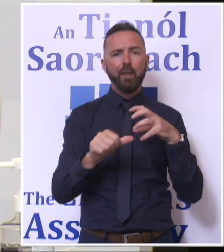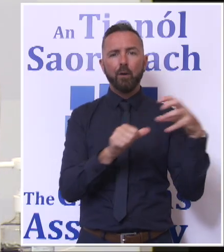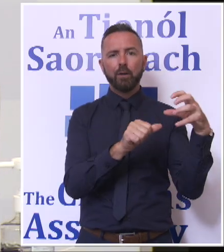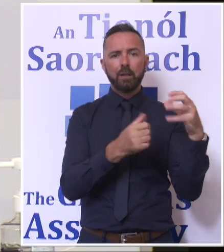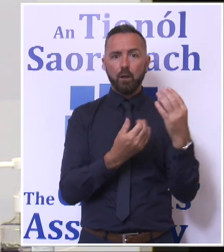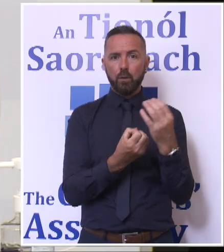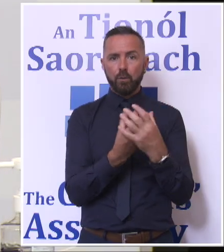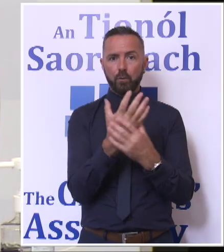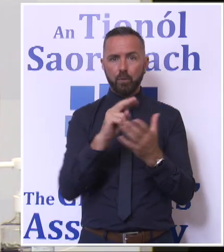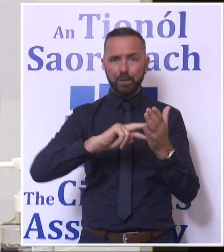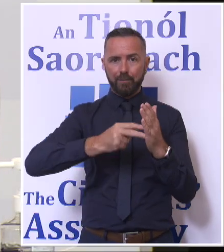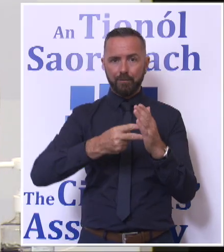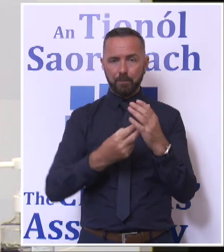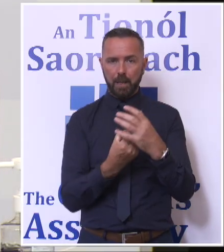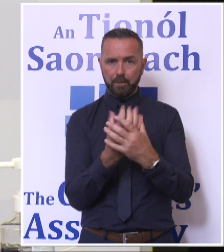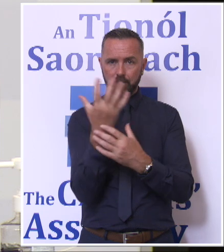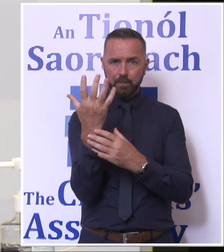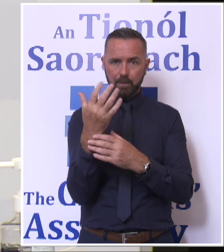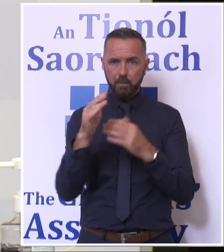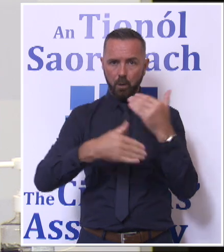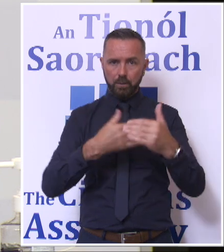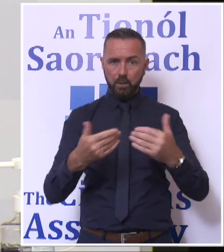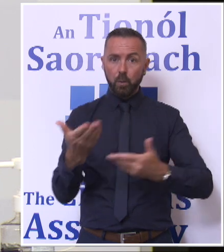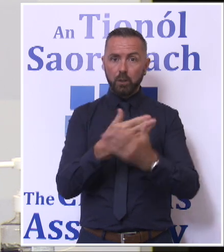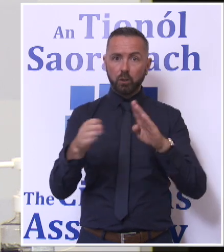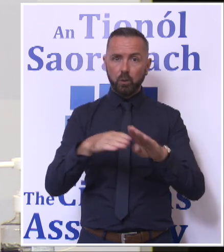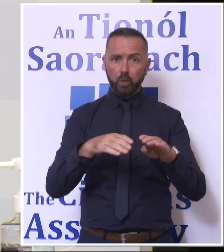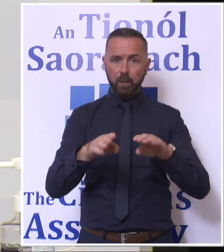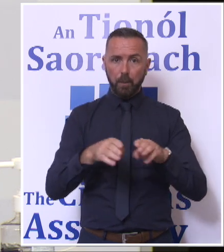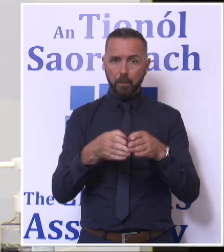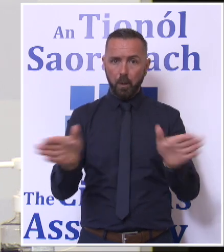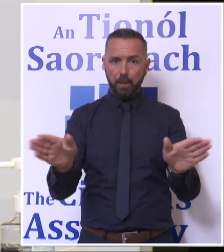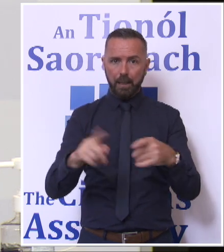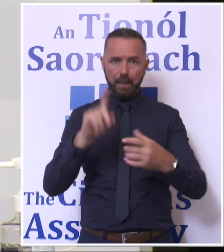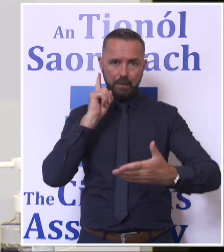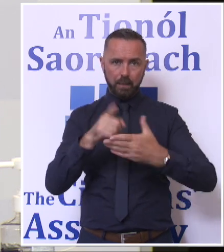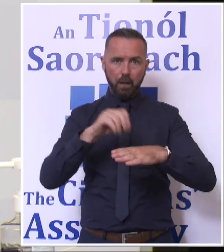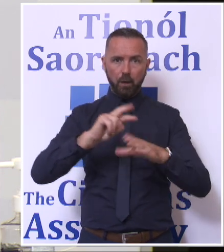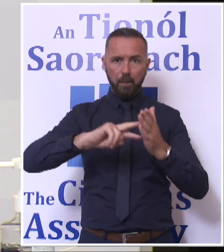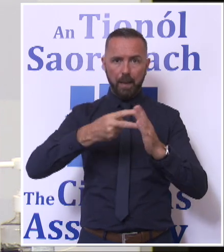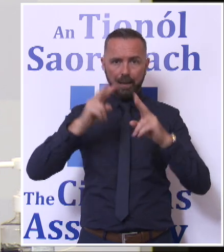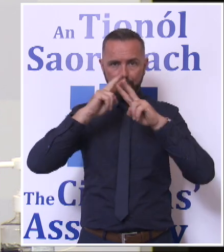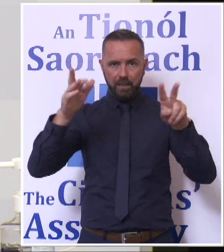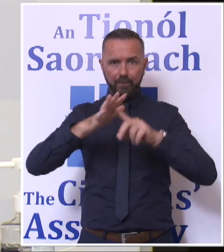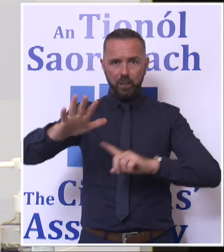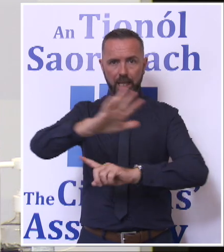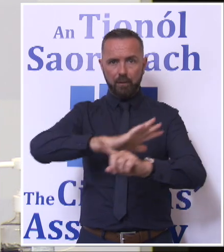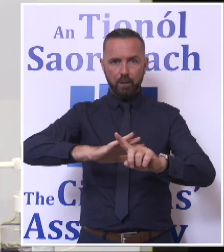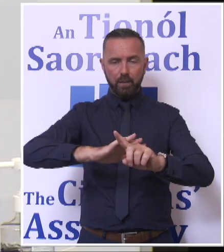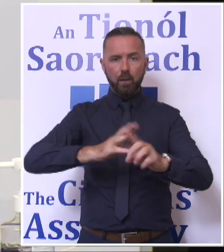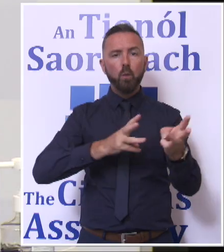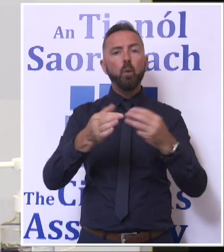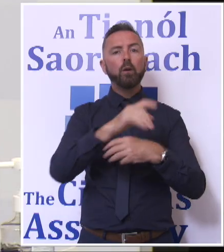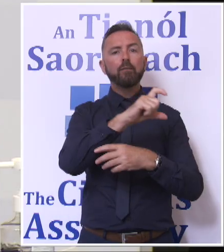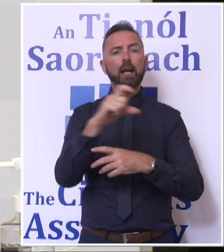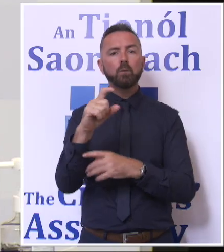we consult with the public and democratically decide on a planning vision for our areas. The work of the council and all